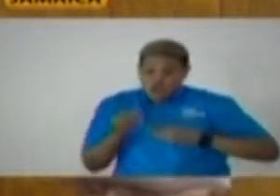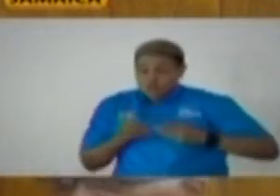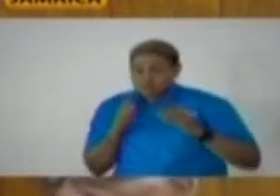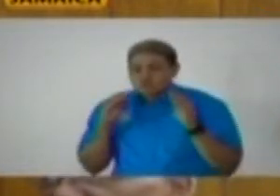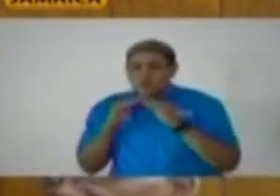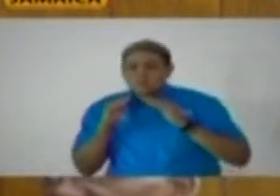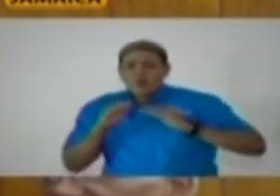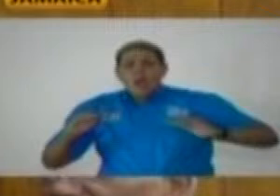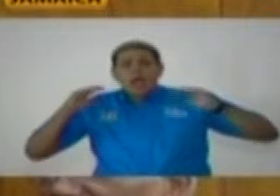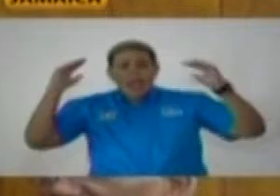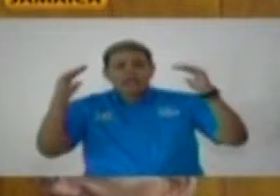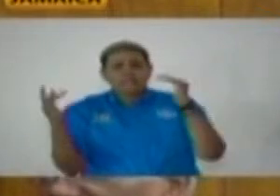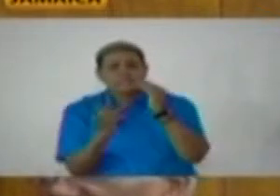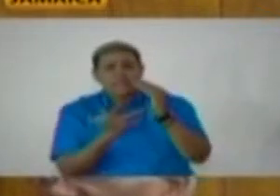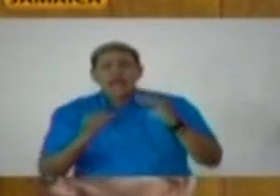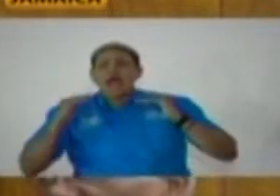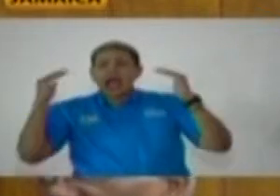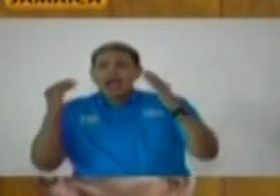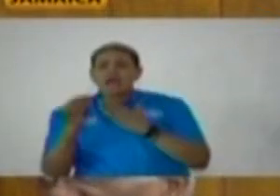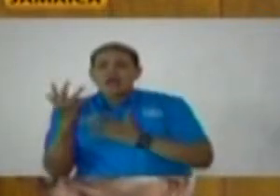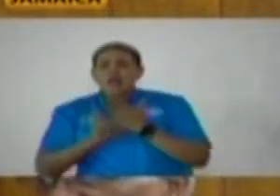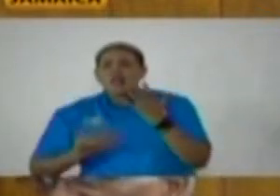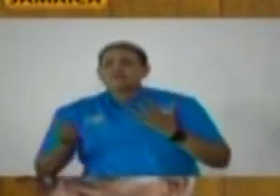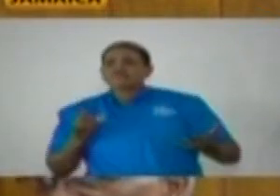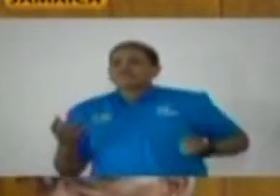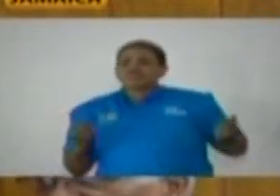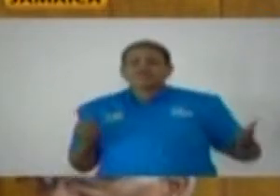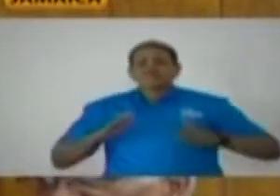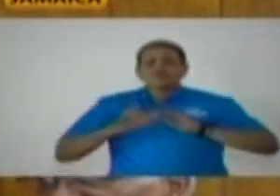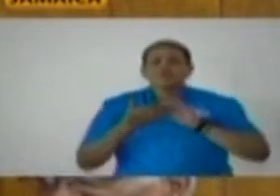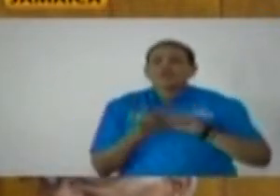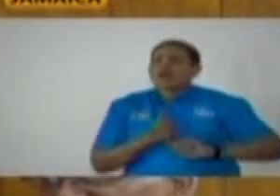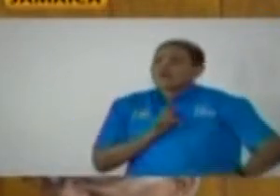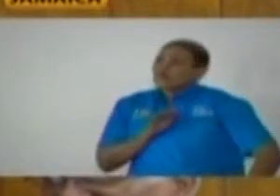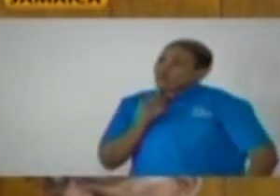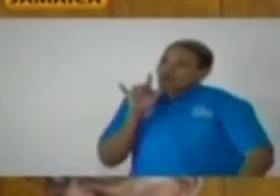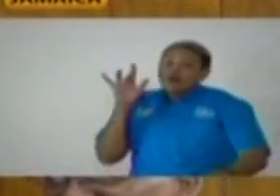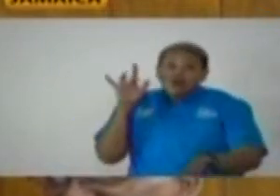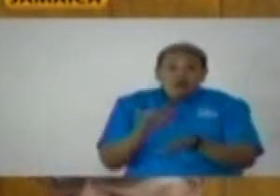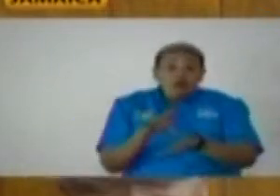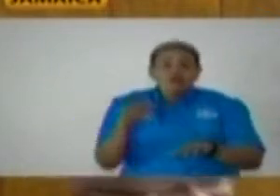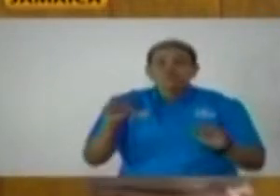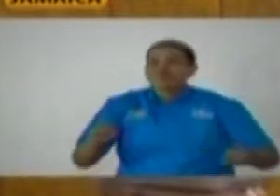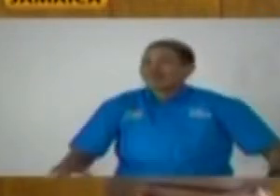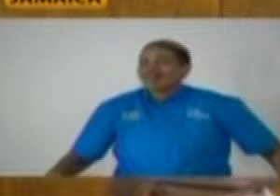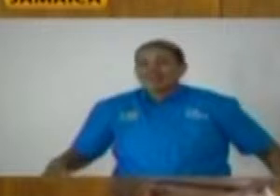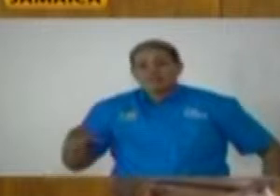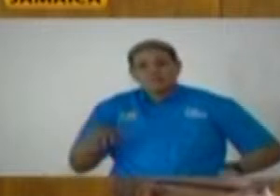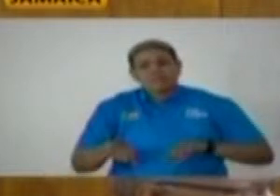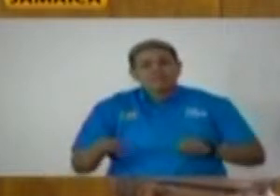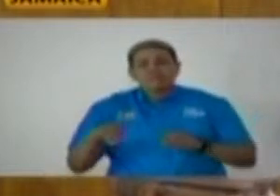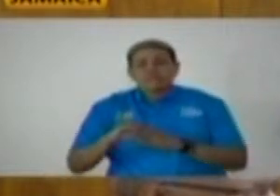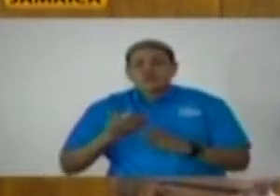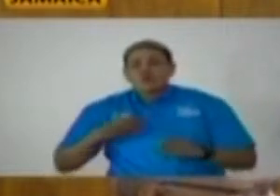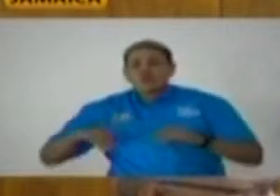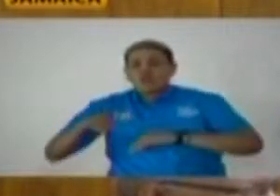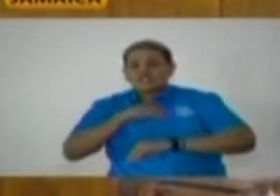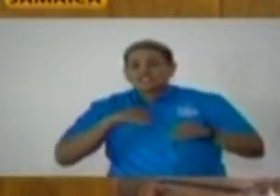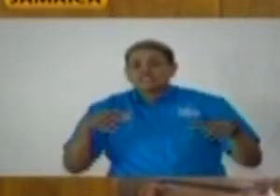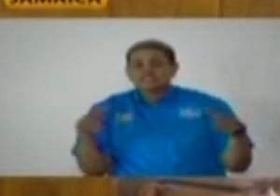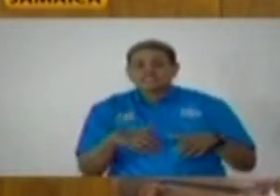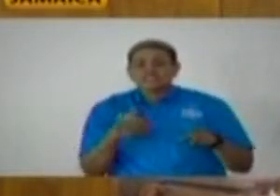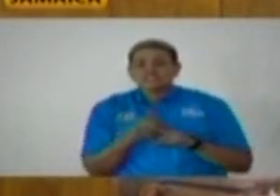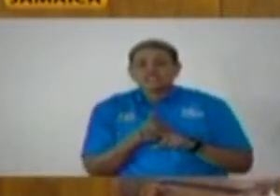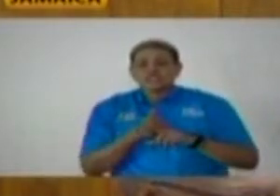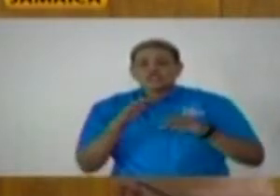more high-tech, high-earning economy, Jamaica has tremendous untapped opportunities in our logistics sector.